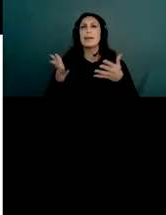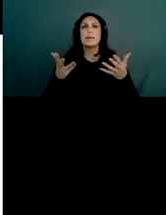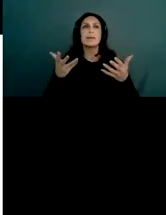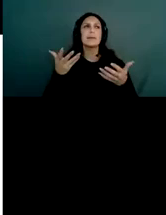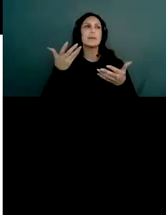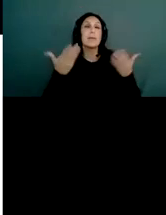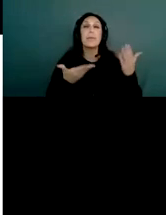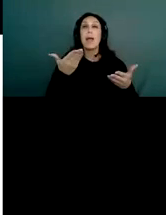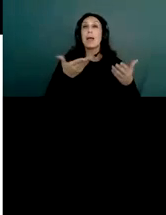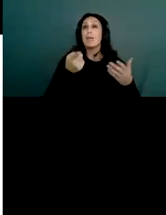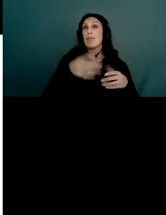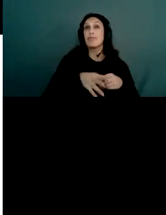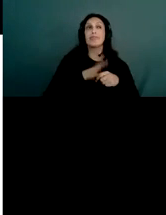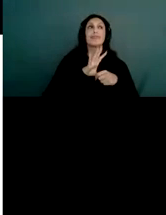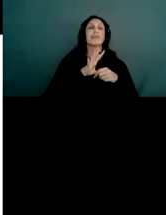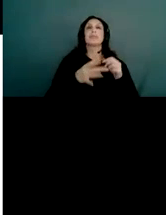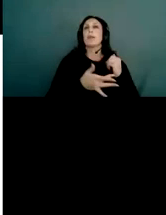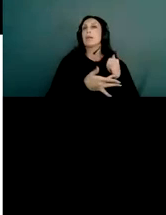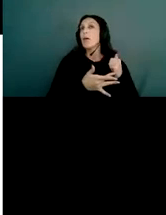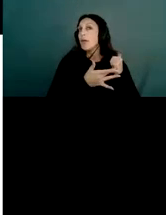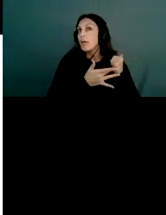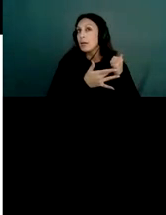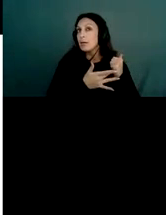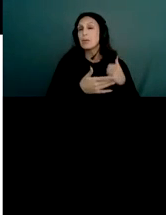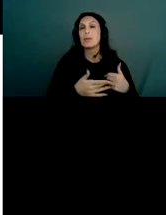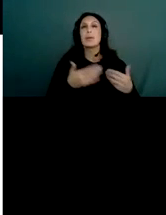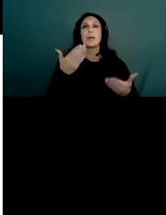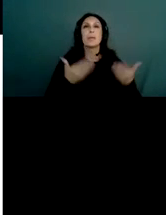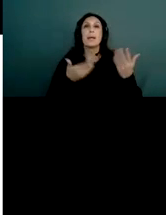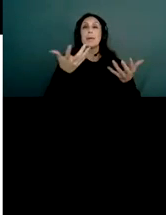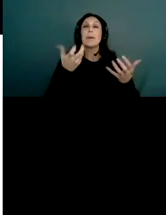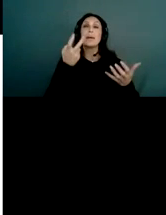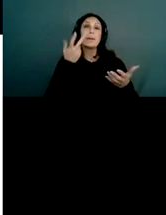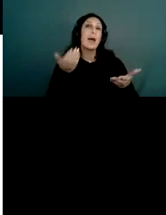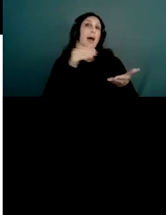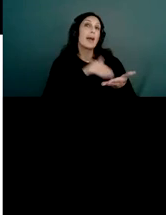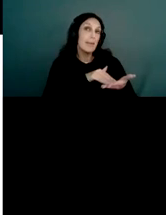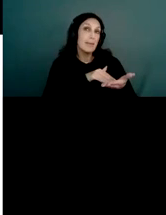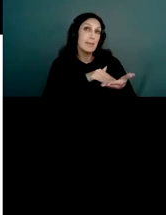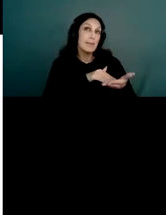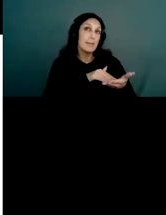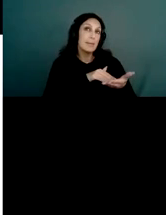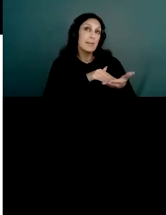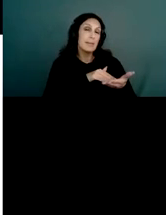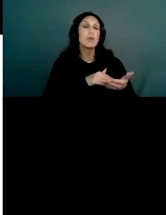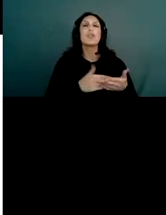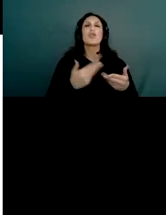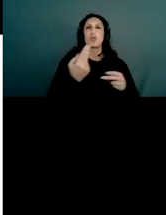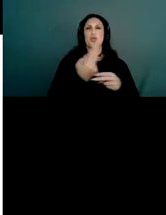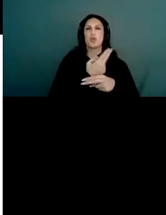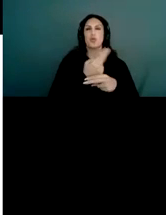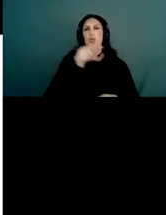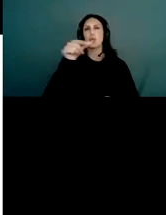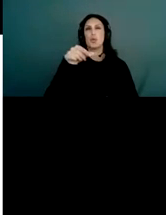technology related, or perhaps you would like to see something again. So please use the question and